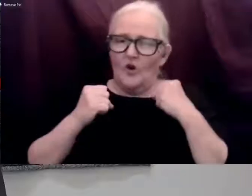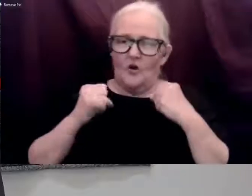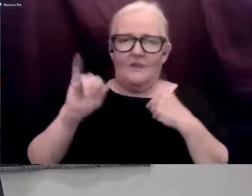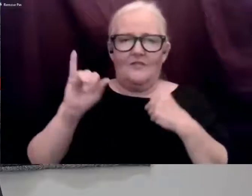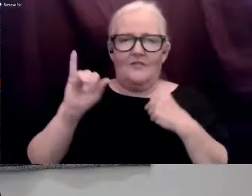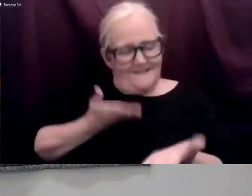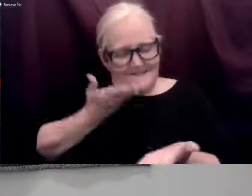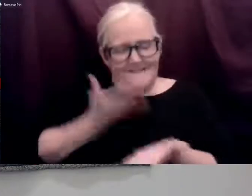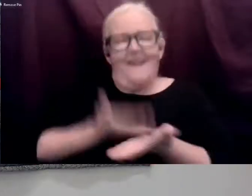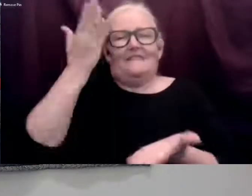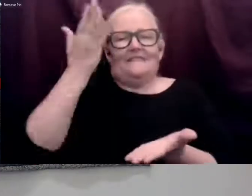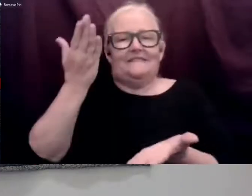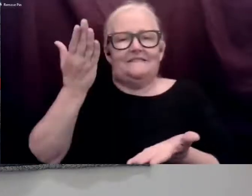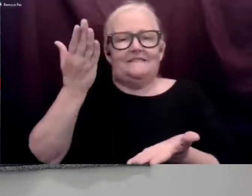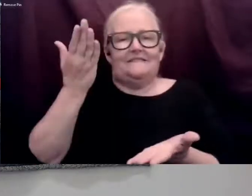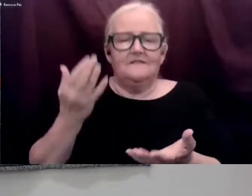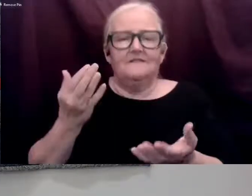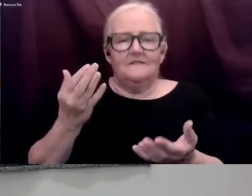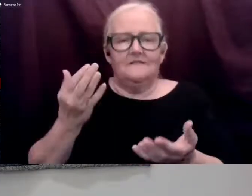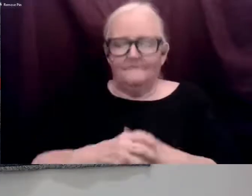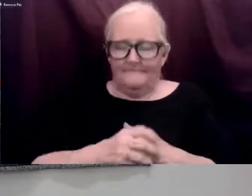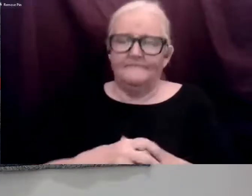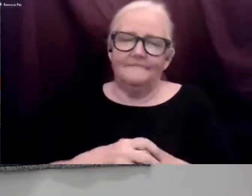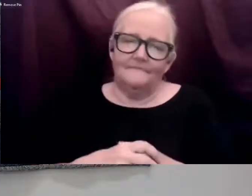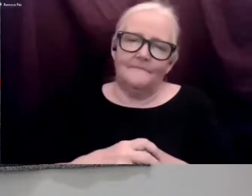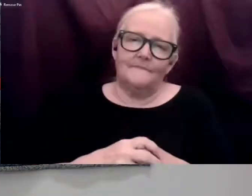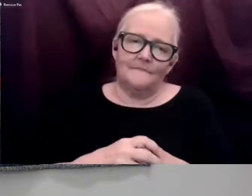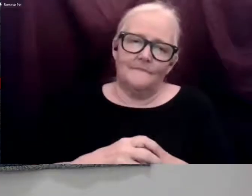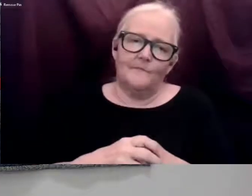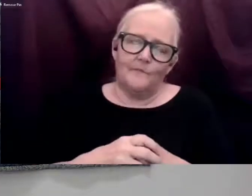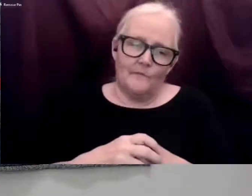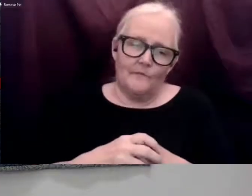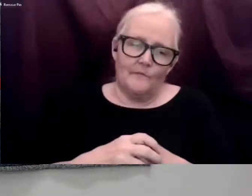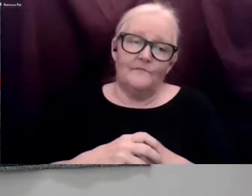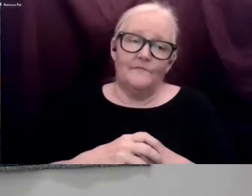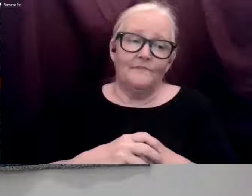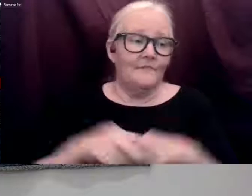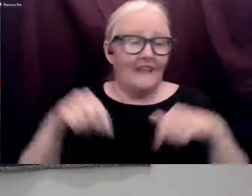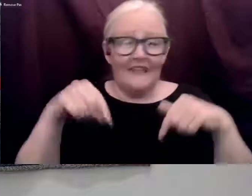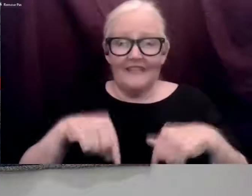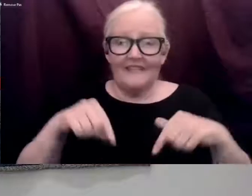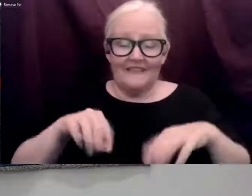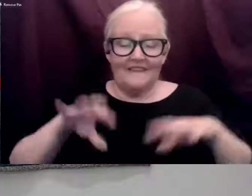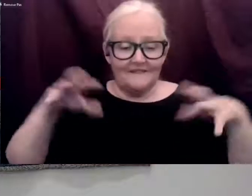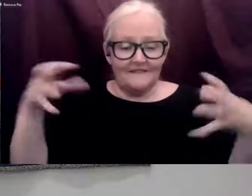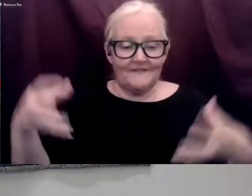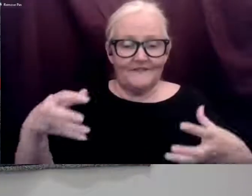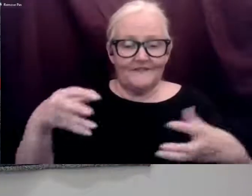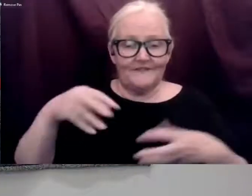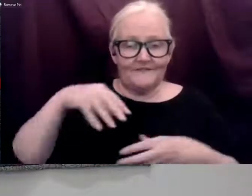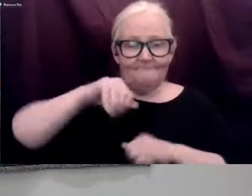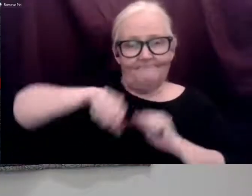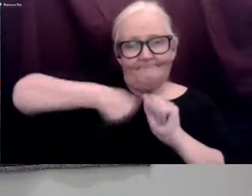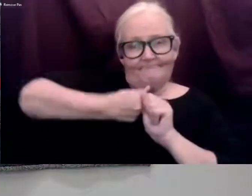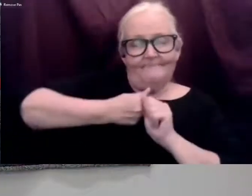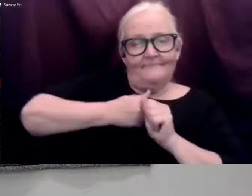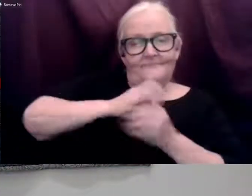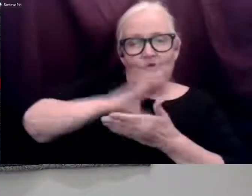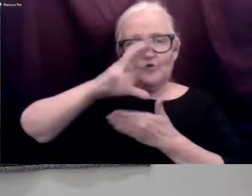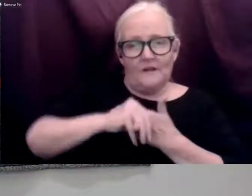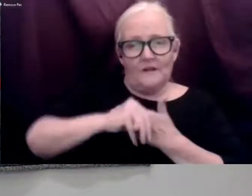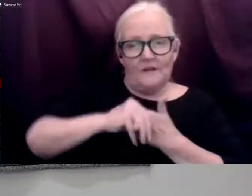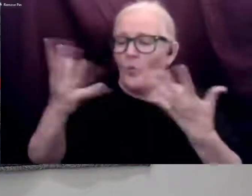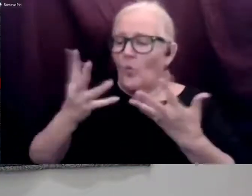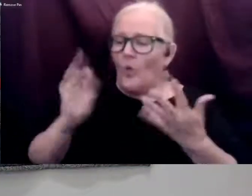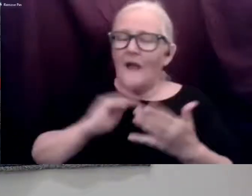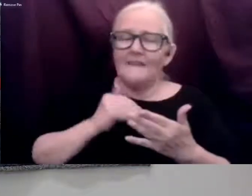powerfully. This congregation's implicit curriculum is made up of our norms and regular practices. It's